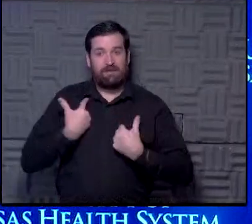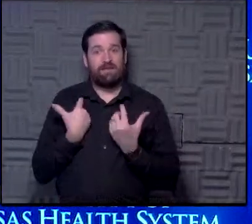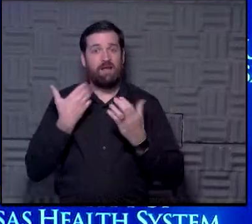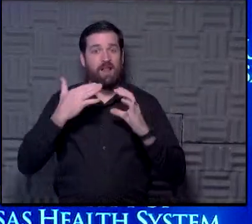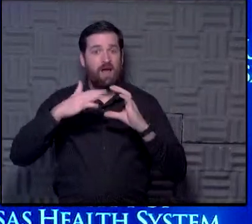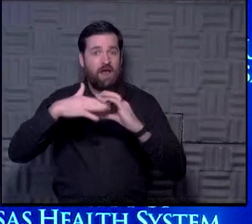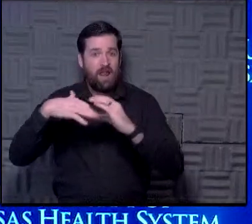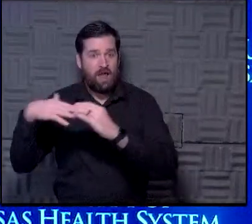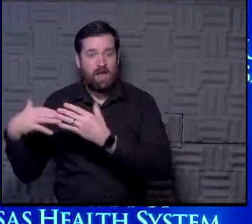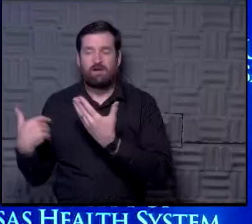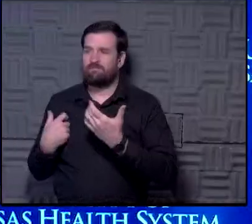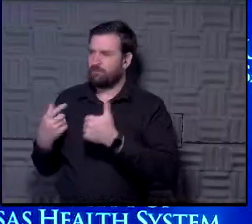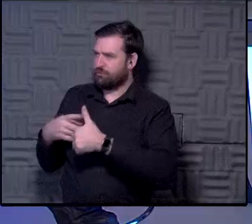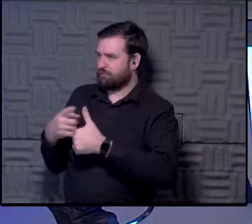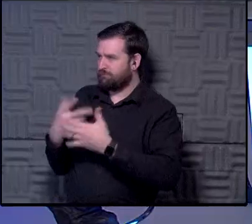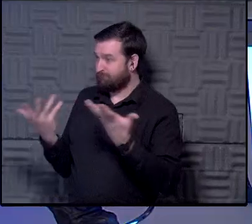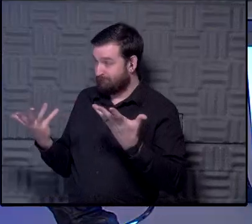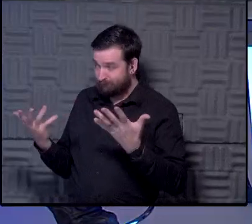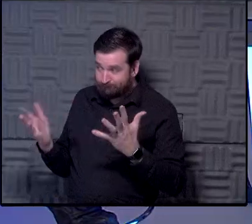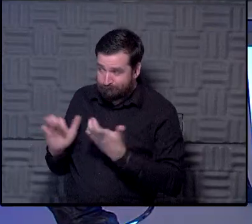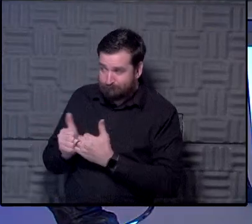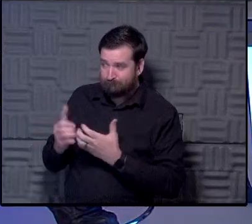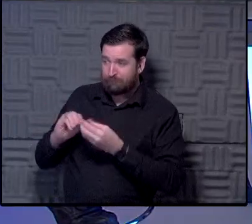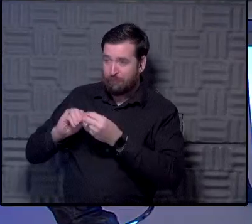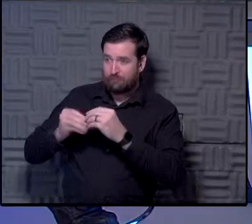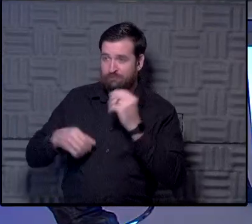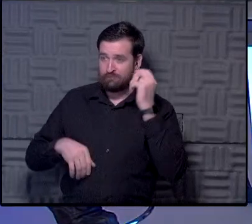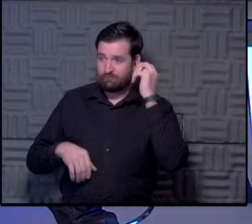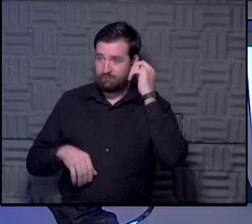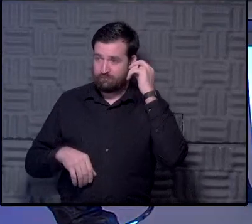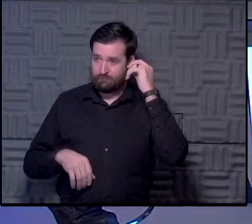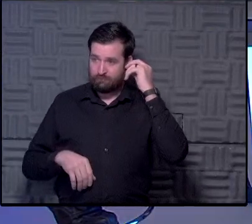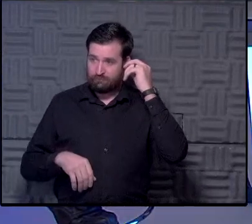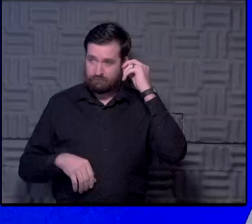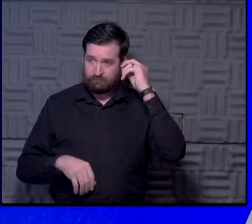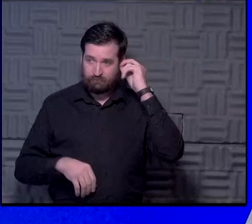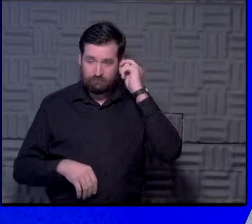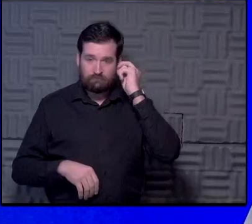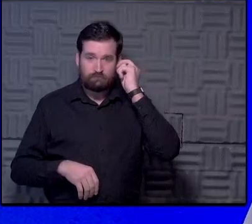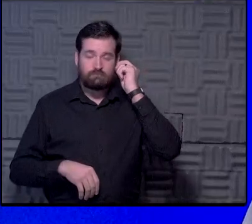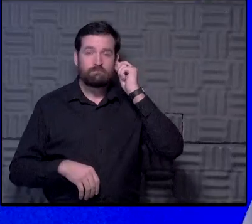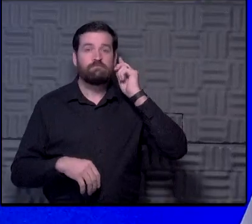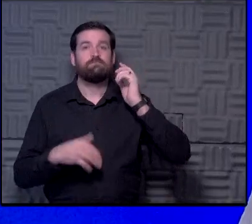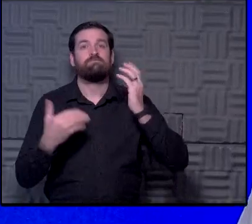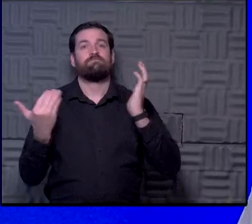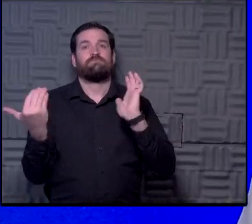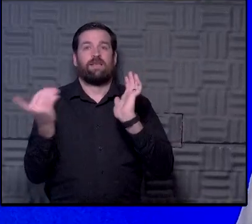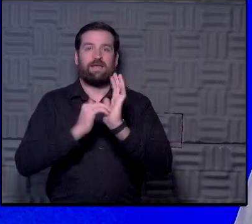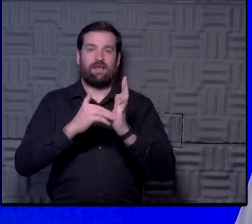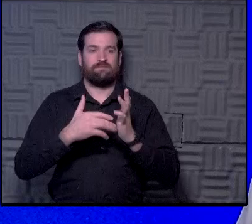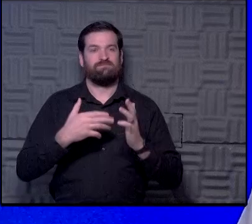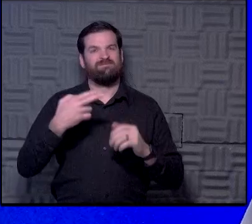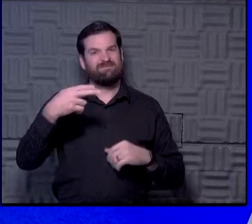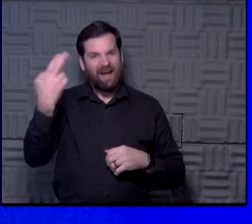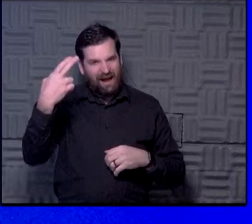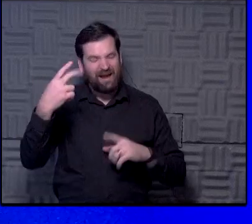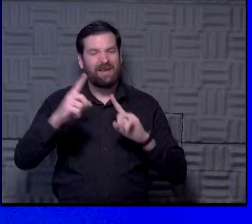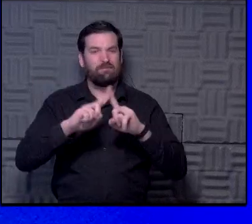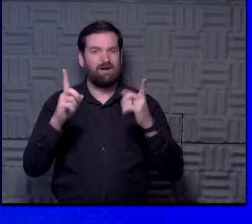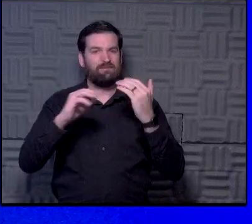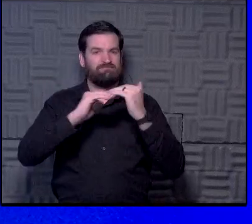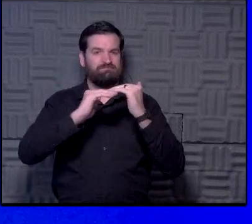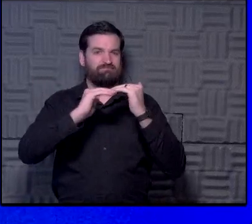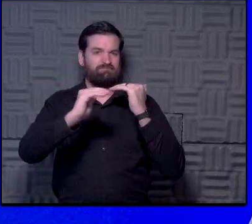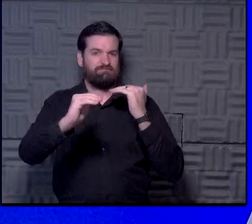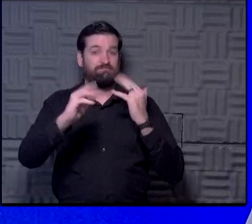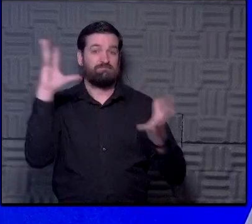I want to first ask you, Hawkeye, how are we? Again, I think we are at a plateau right now, a high plateau as far as the